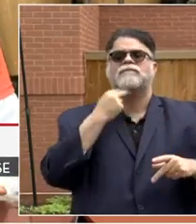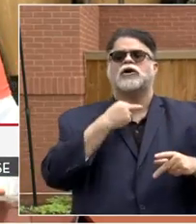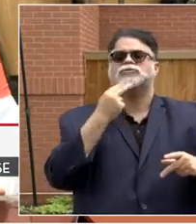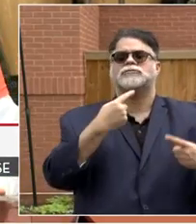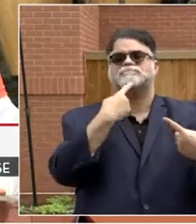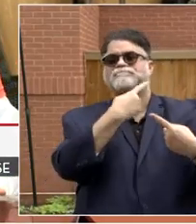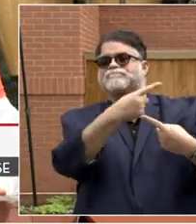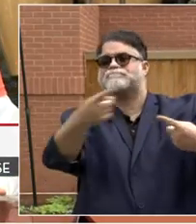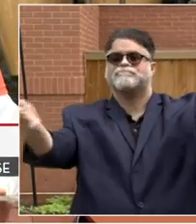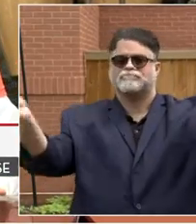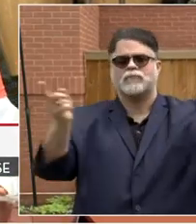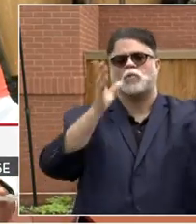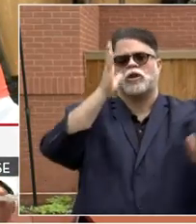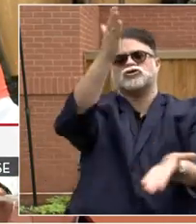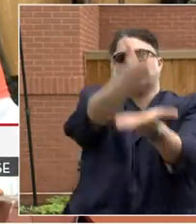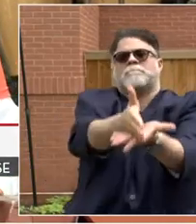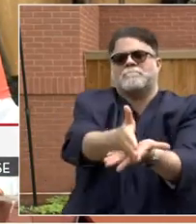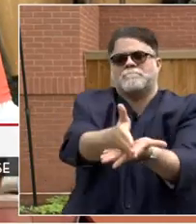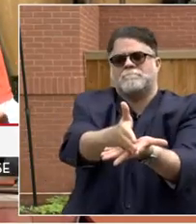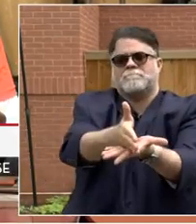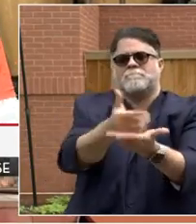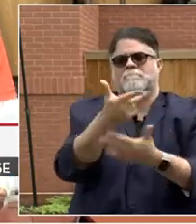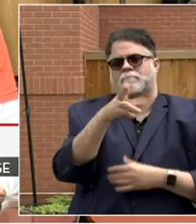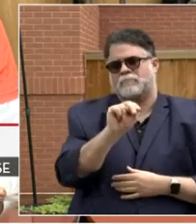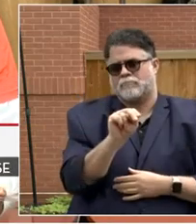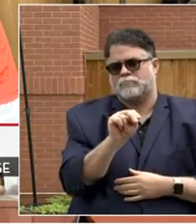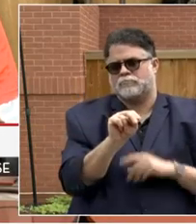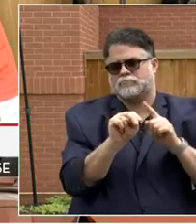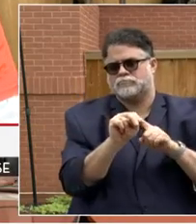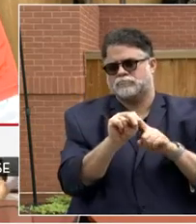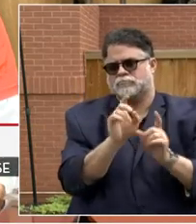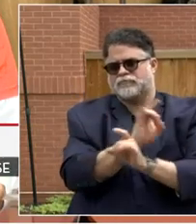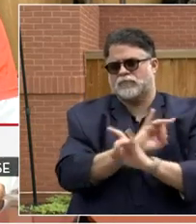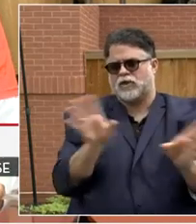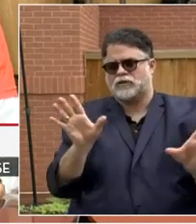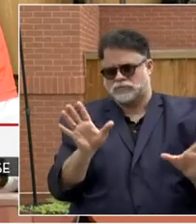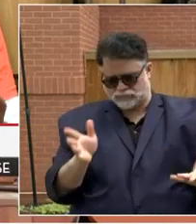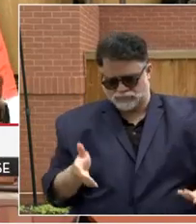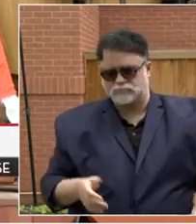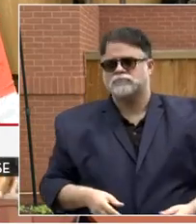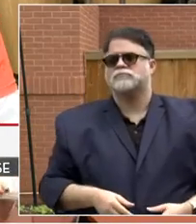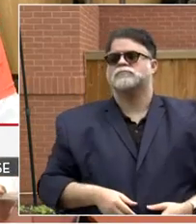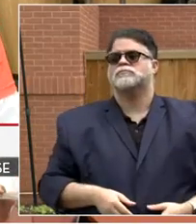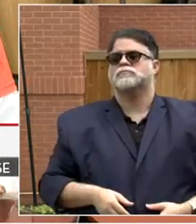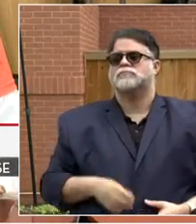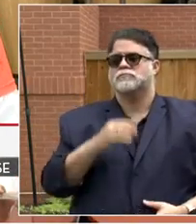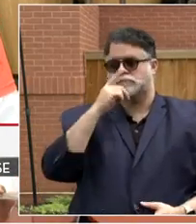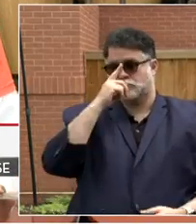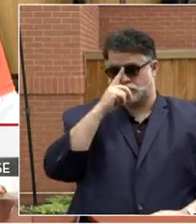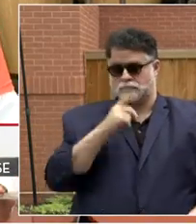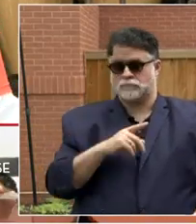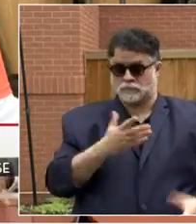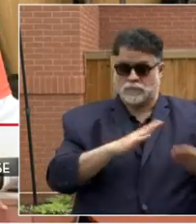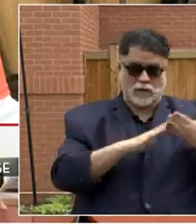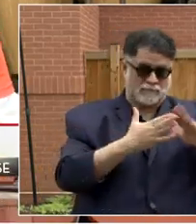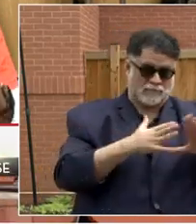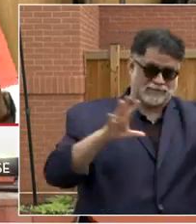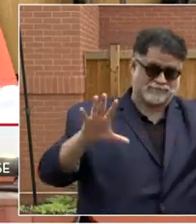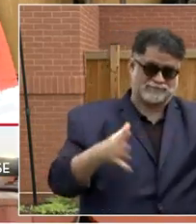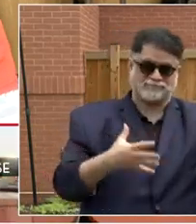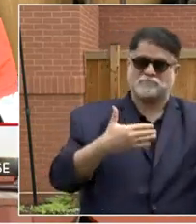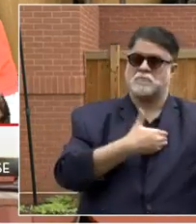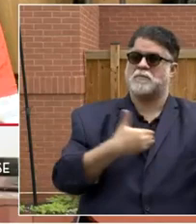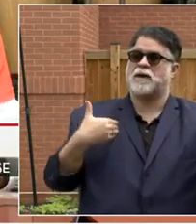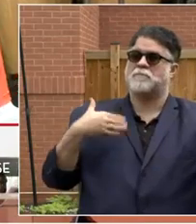saw some of that this morning. And also, it's about helping community members find ways to get involved. I think the Mayor and Director Holly Harper said it best. It's not